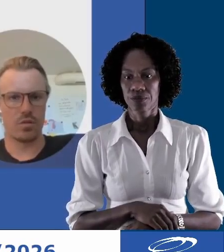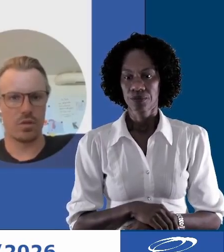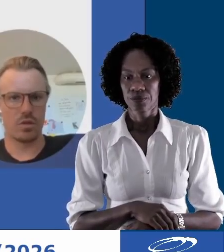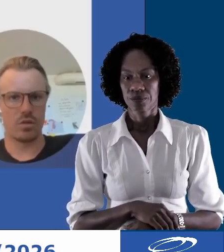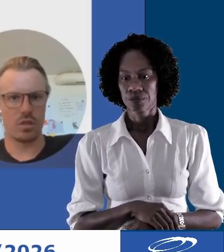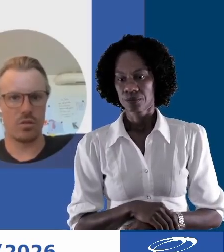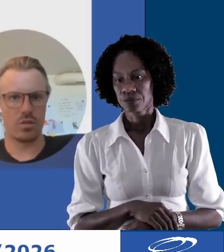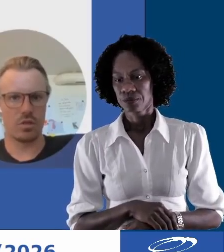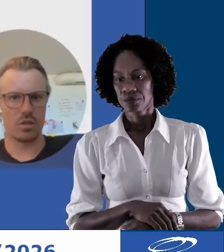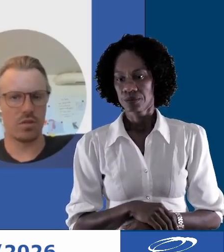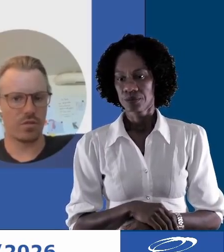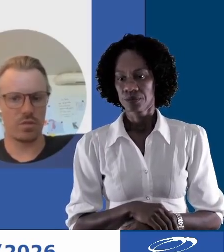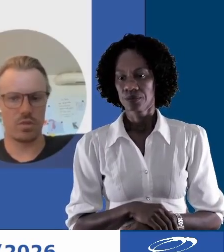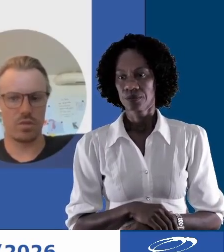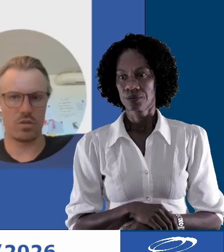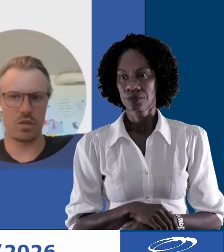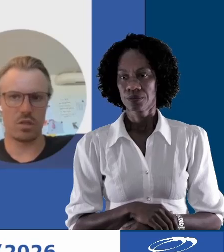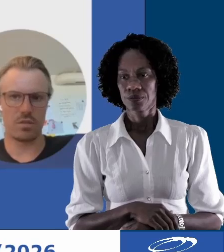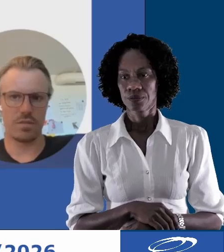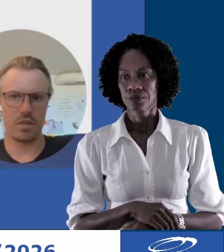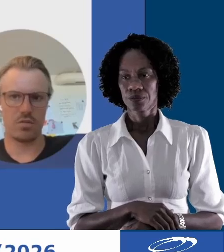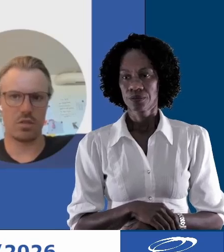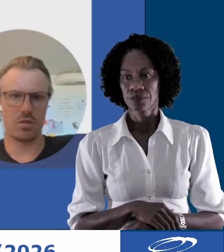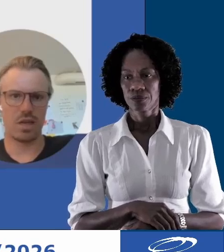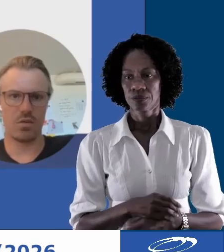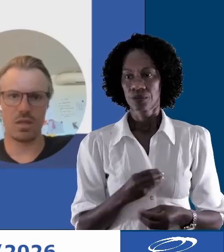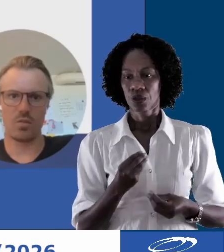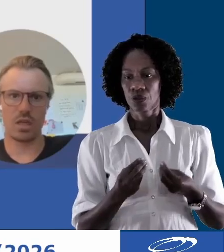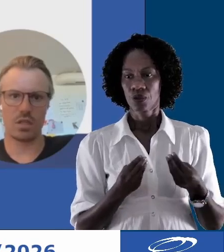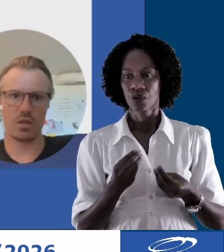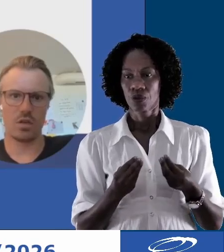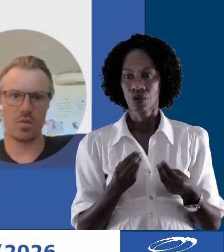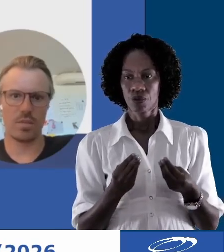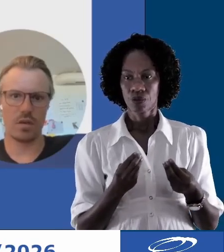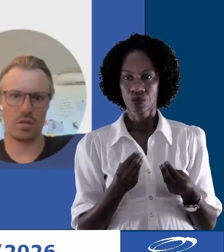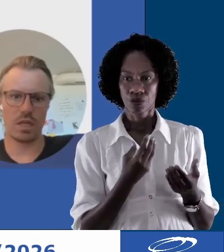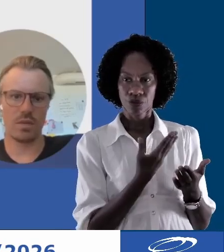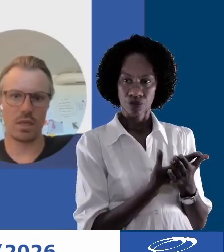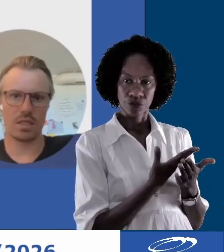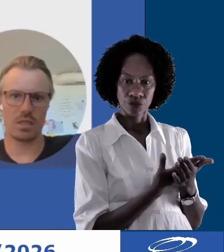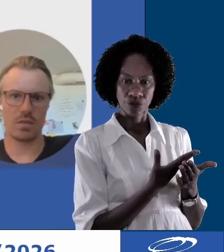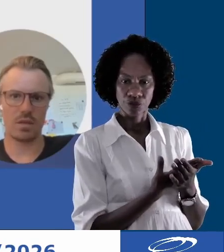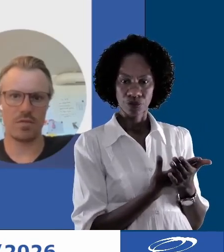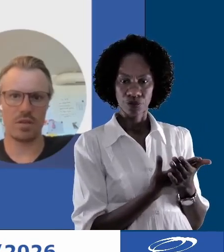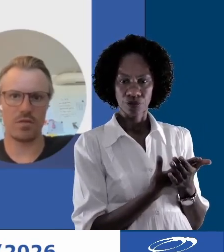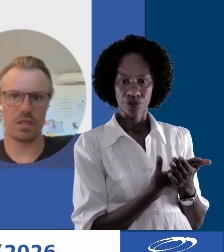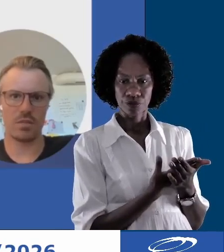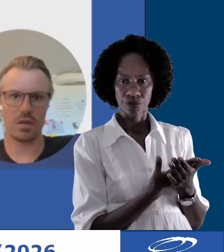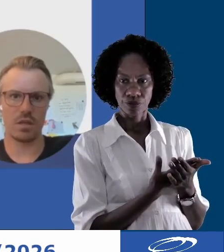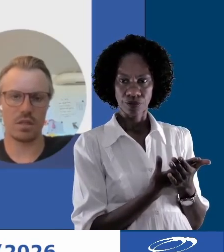we also need to discuss the difference between drugs and to illustrate how little we actually know about dynamic assessment of